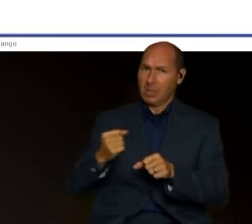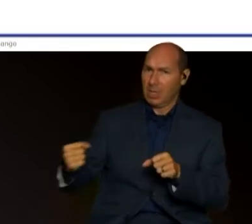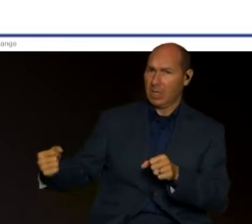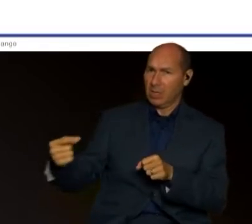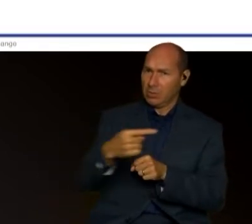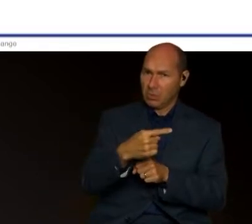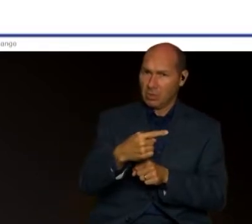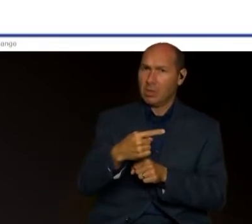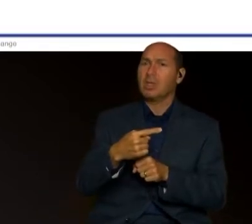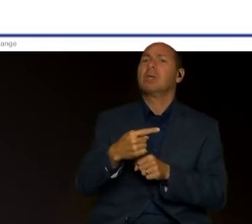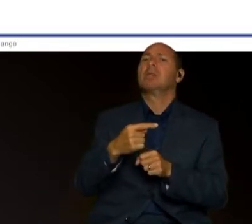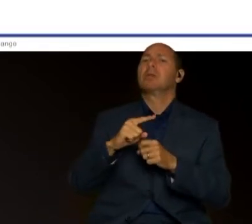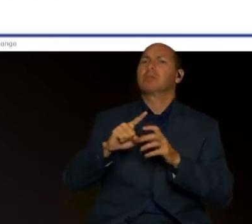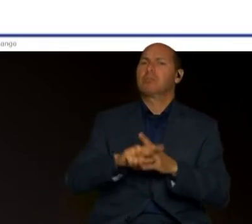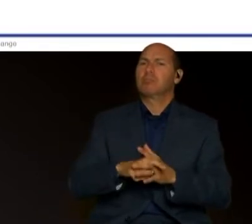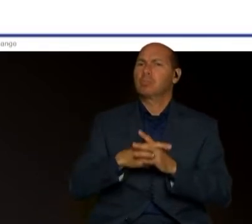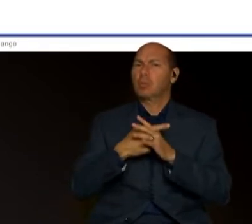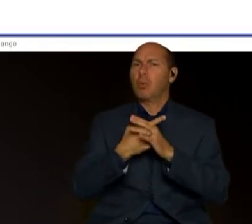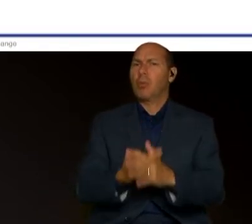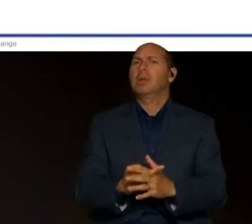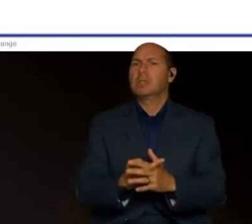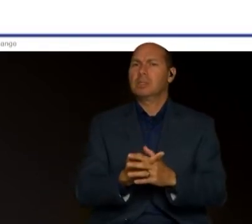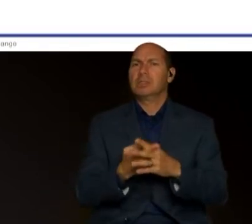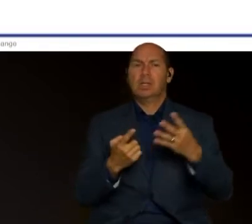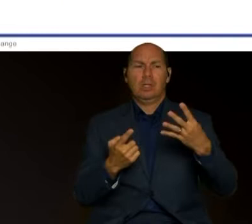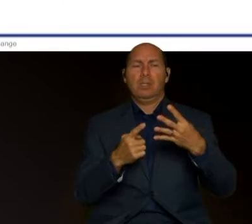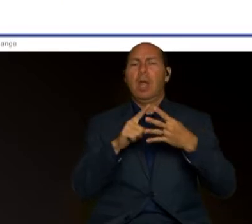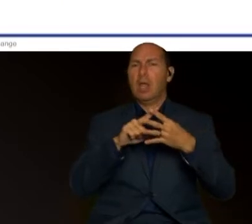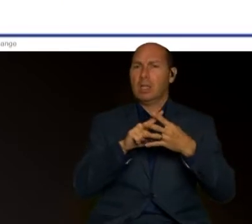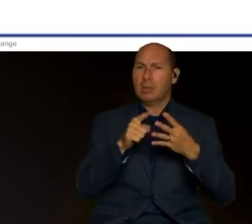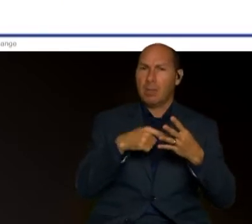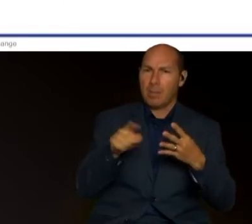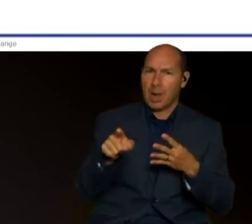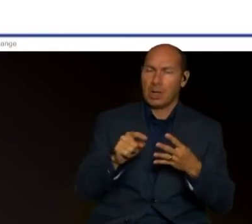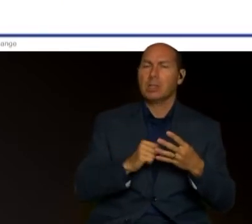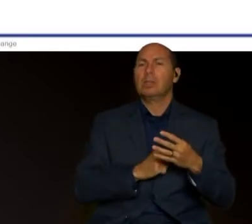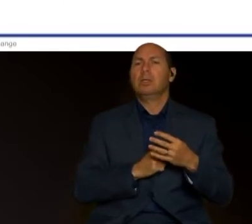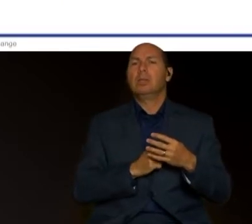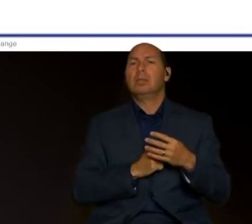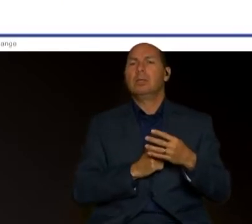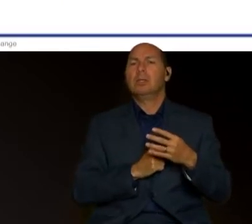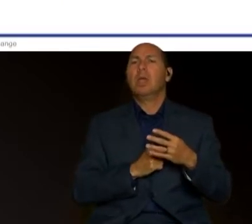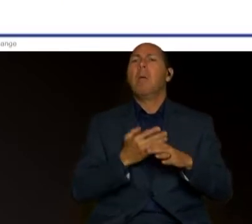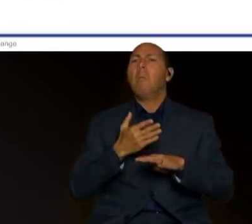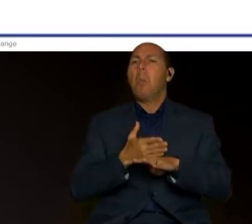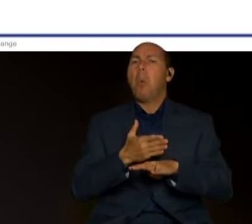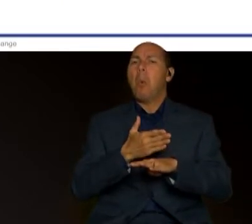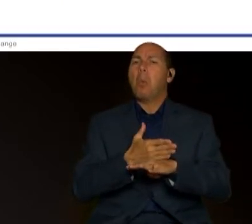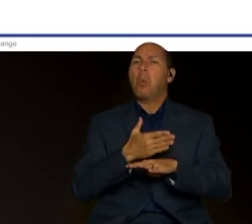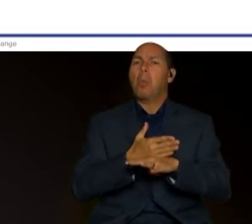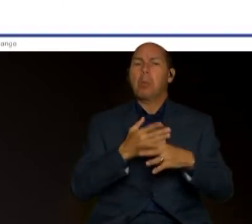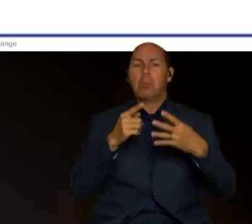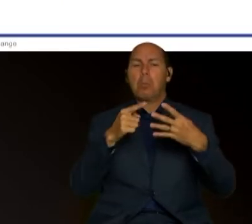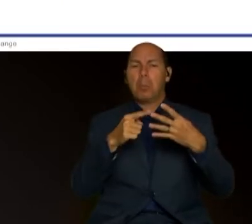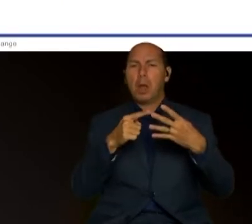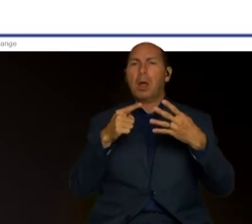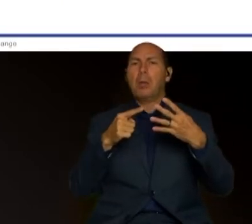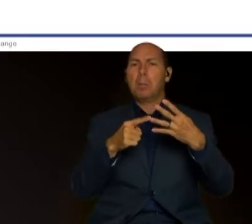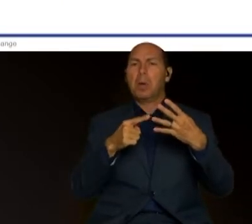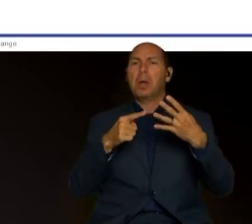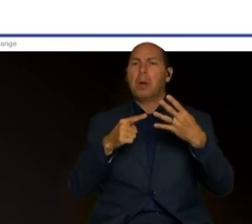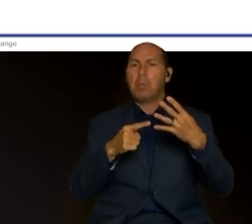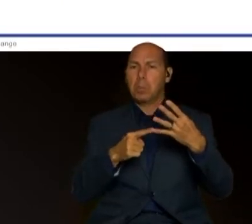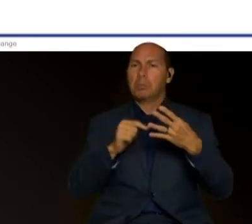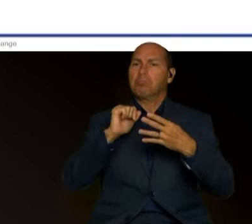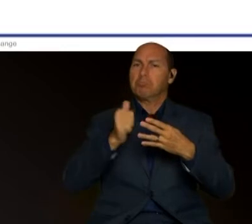so that it can take effect next year. And that part of the compensation and little by little the other